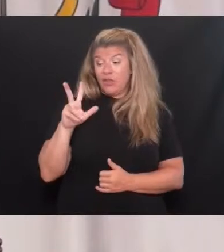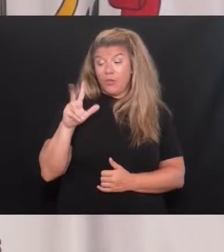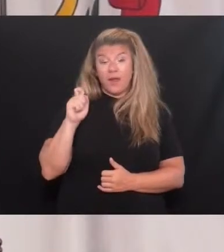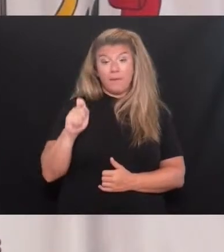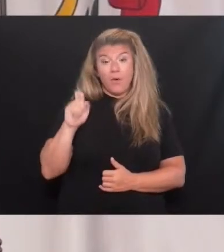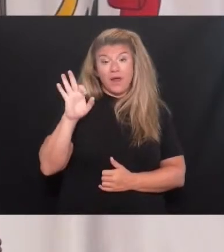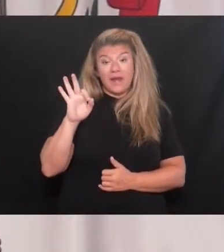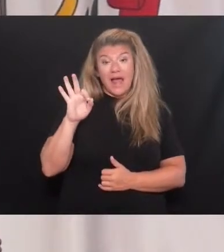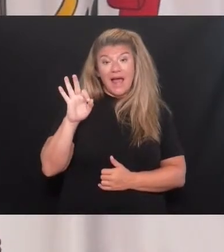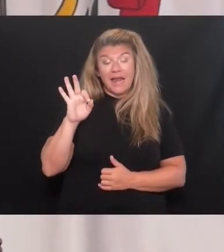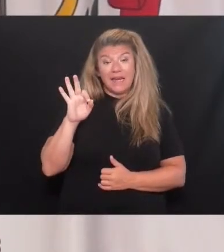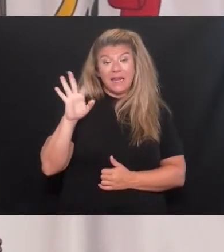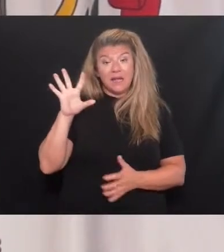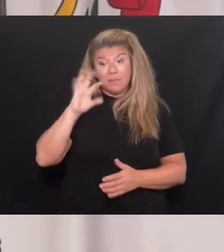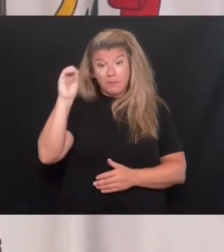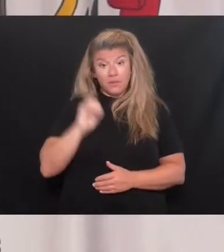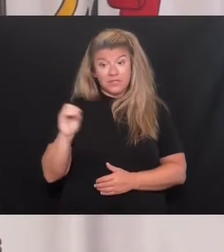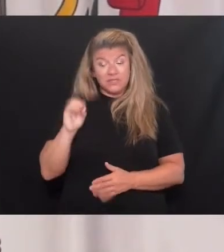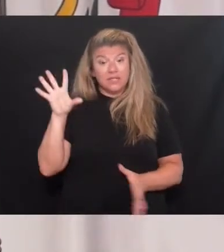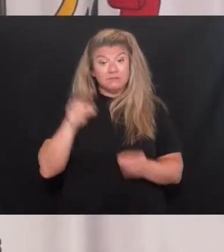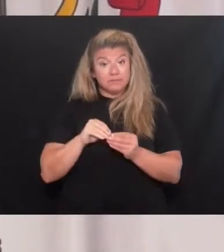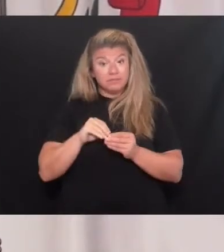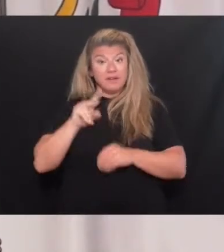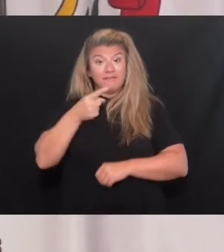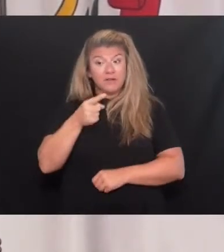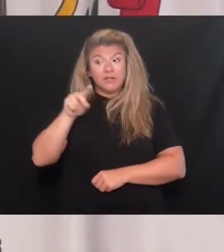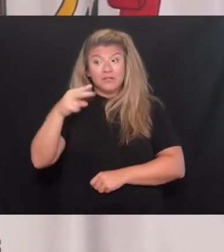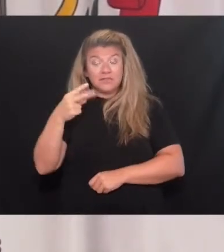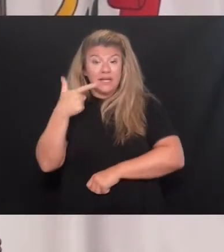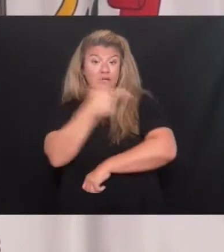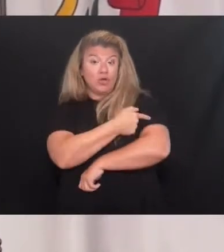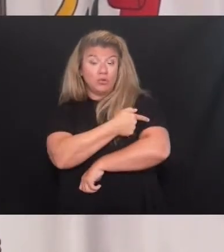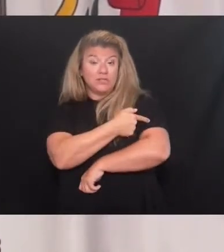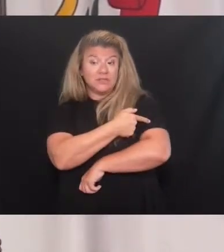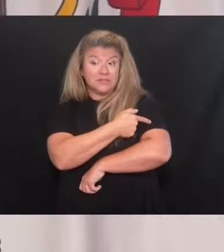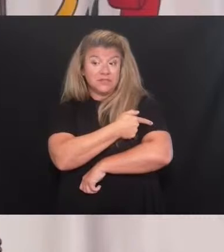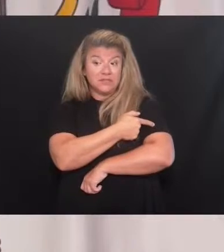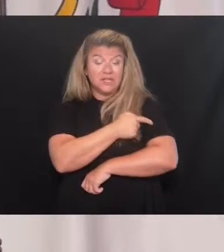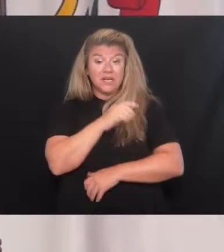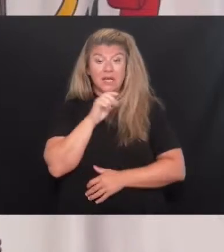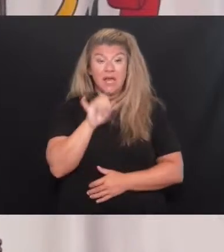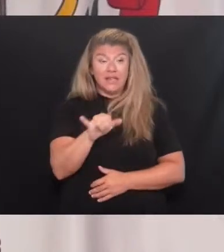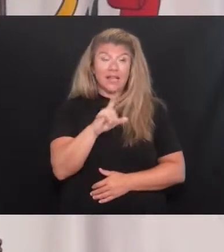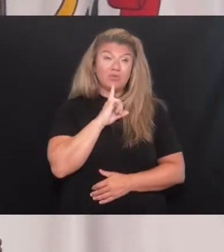83.9% total administration rate of first and second doses. That's nearly